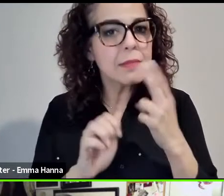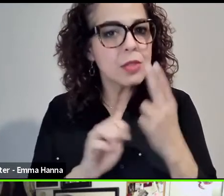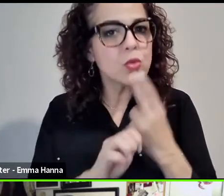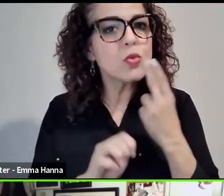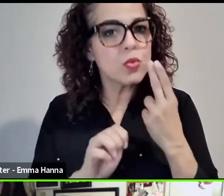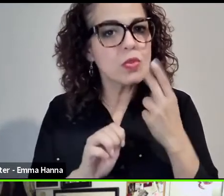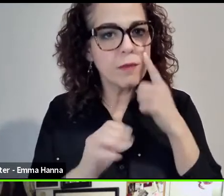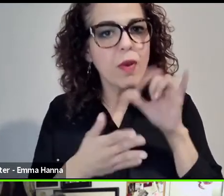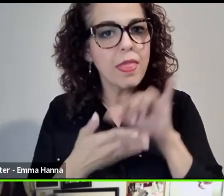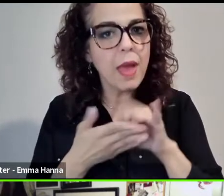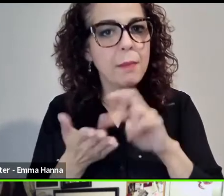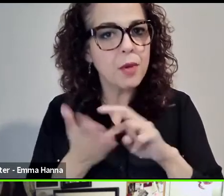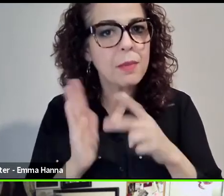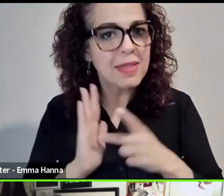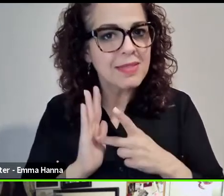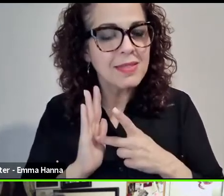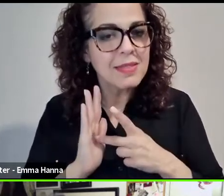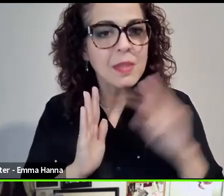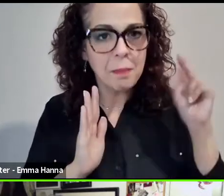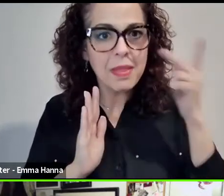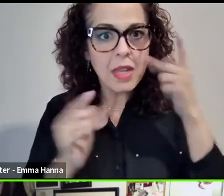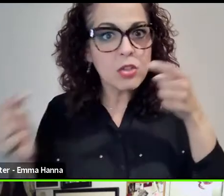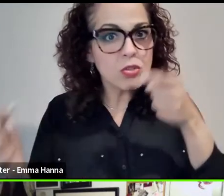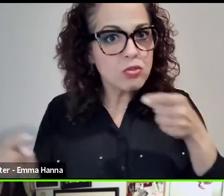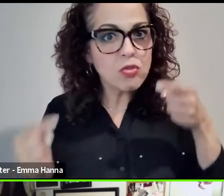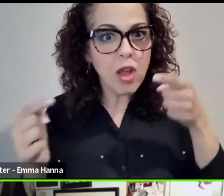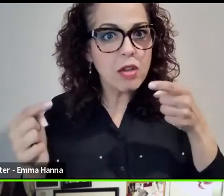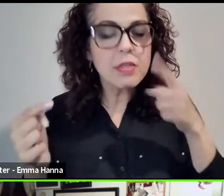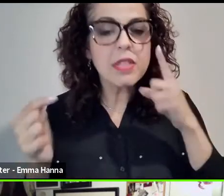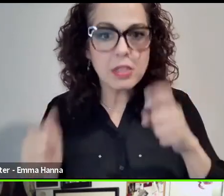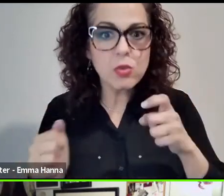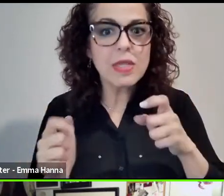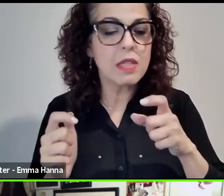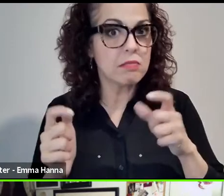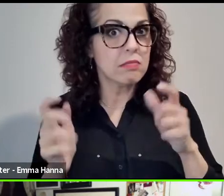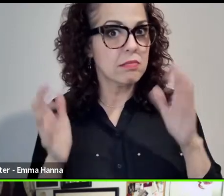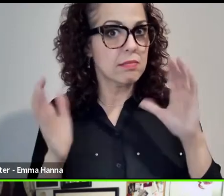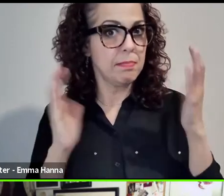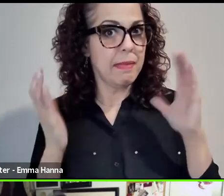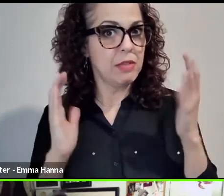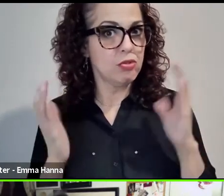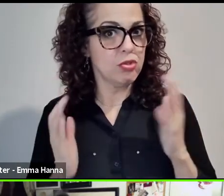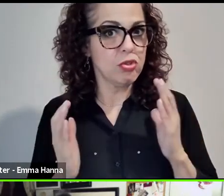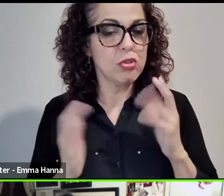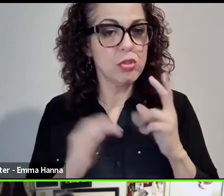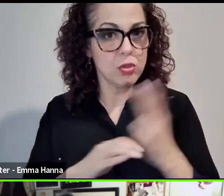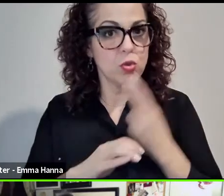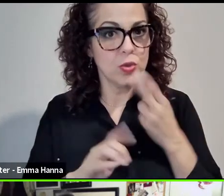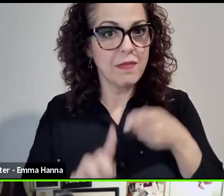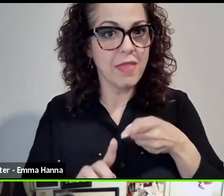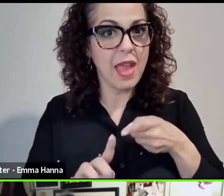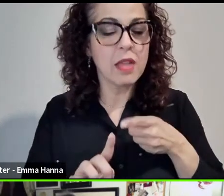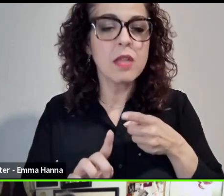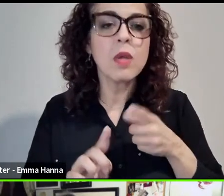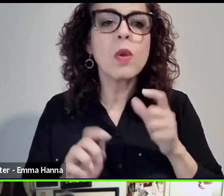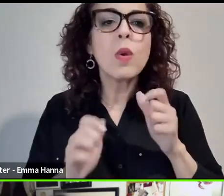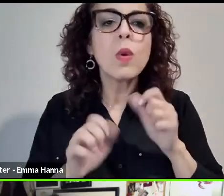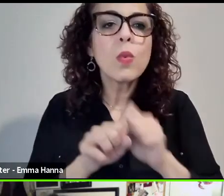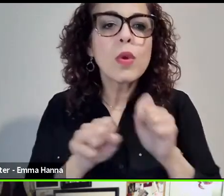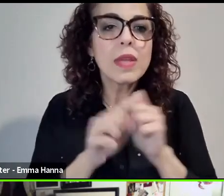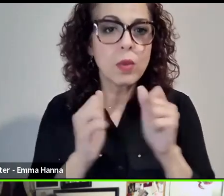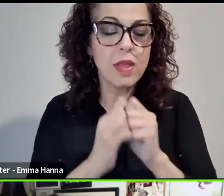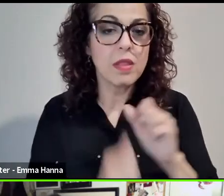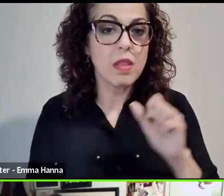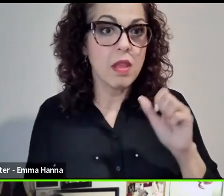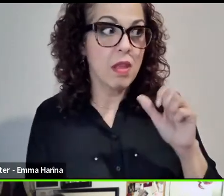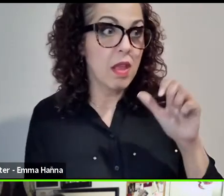and you can kind of measure the utility of it. Now with working with AOC, yeah, that's